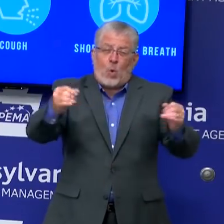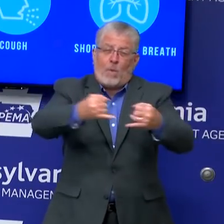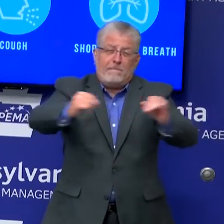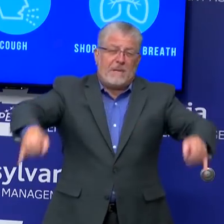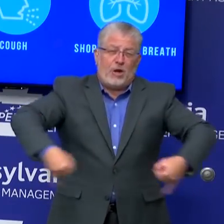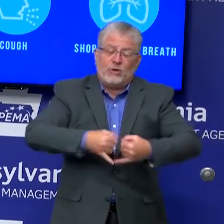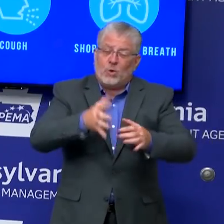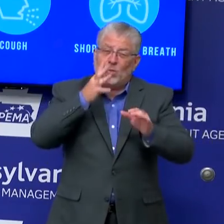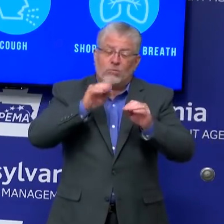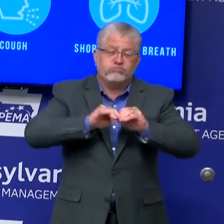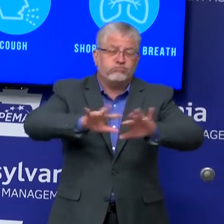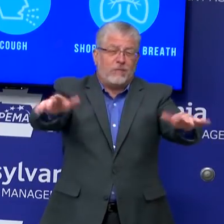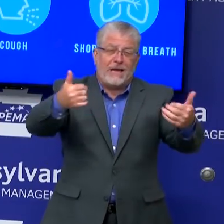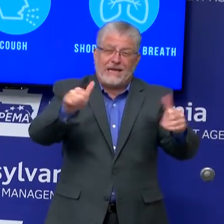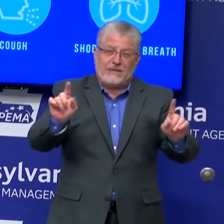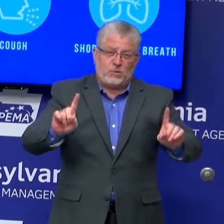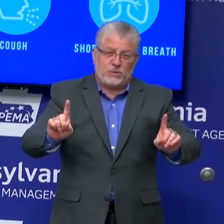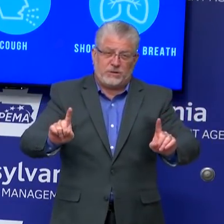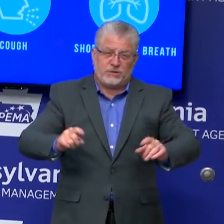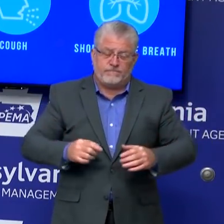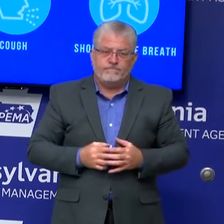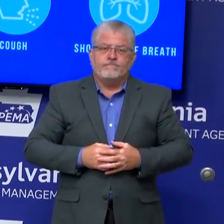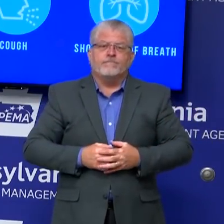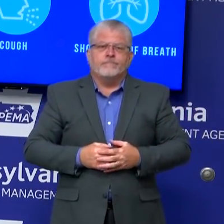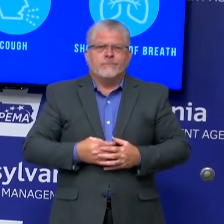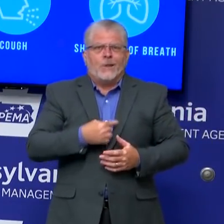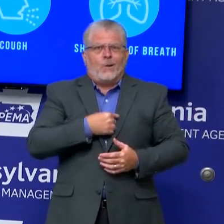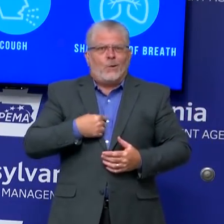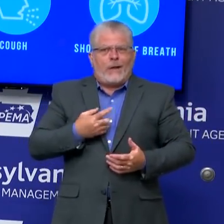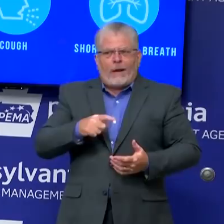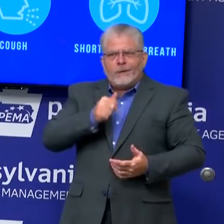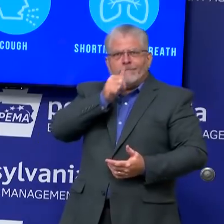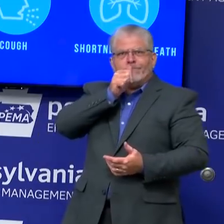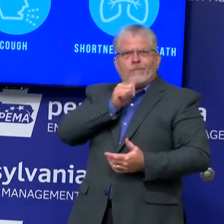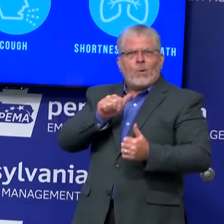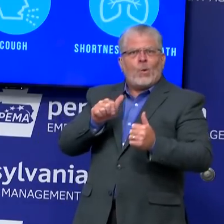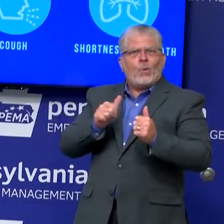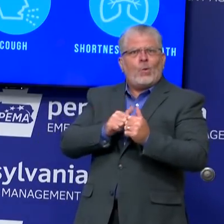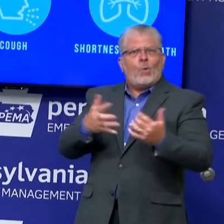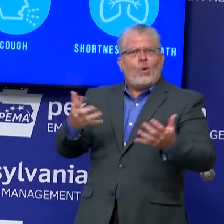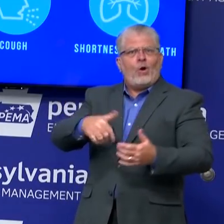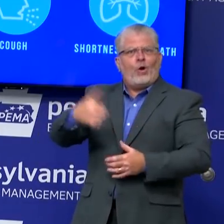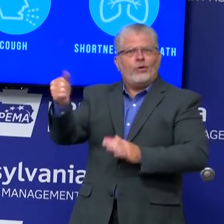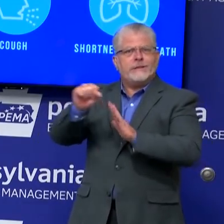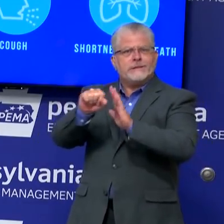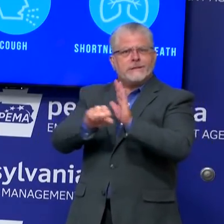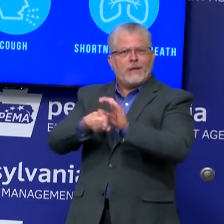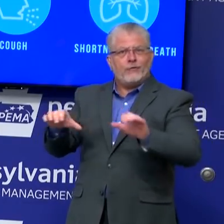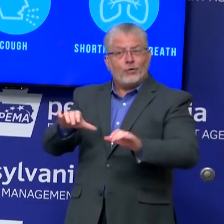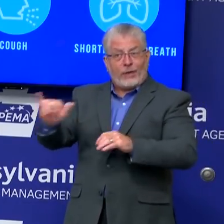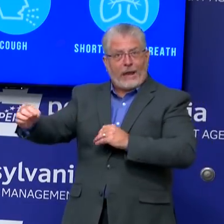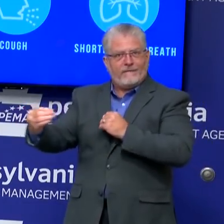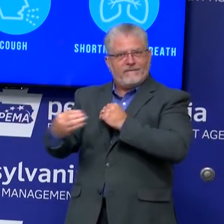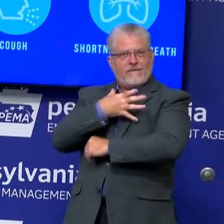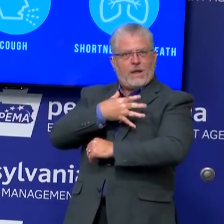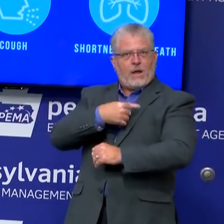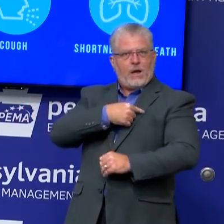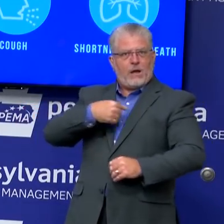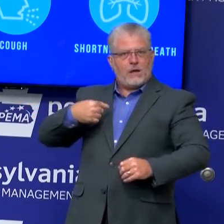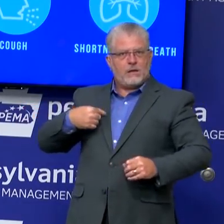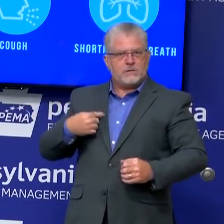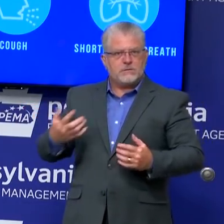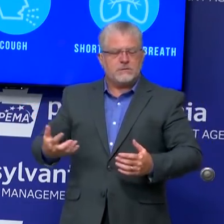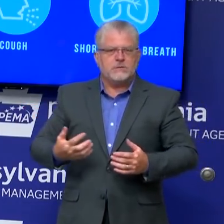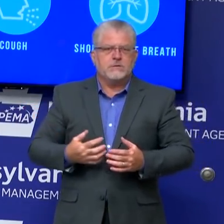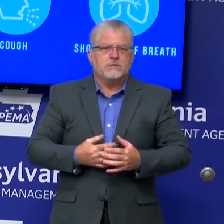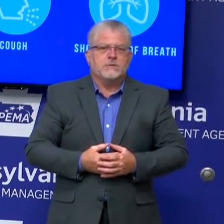ways for what states and other places have not done. We see that, for example, in testing. Sometimes